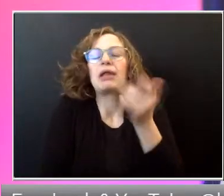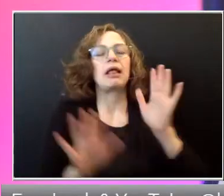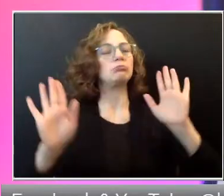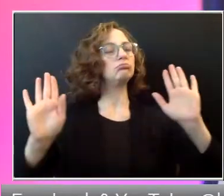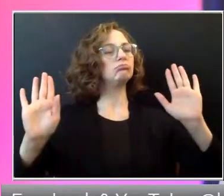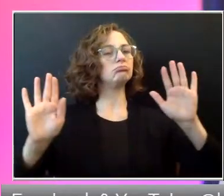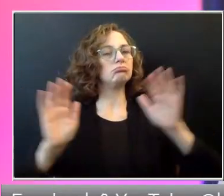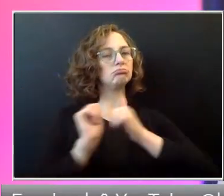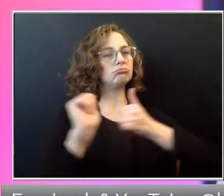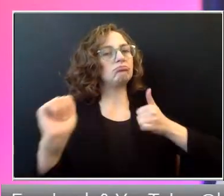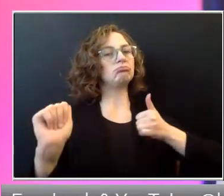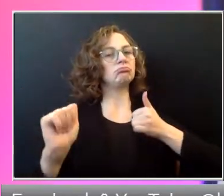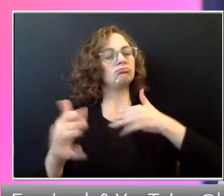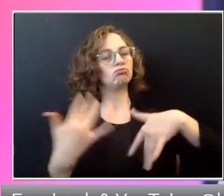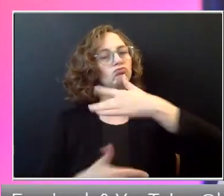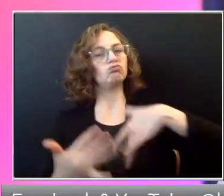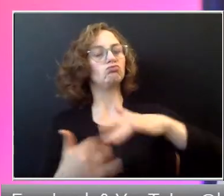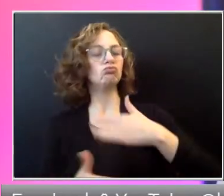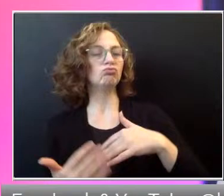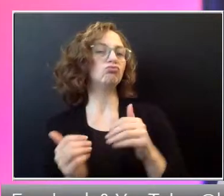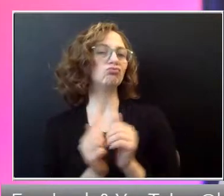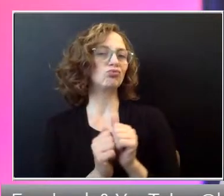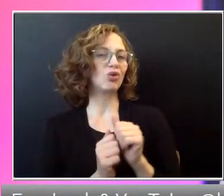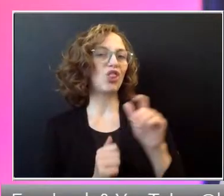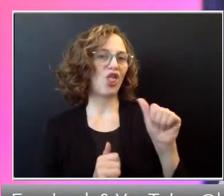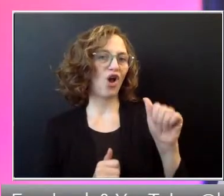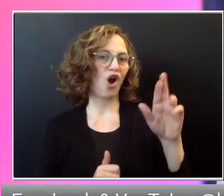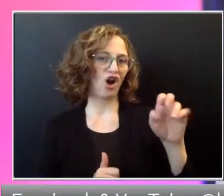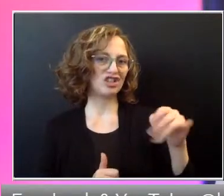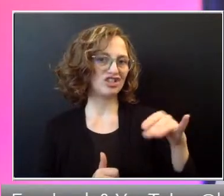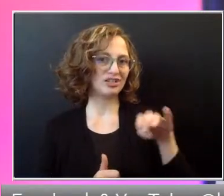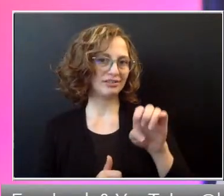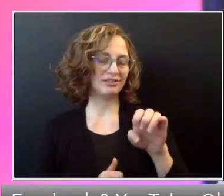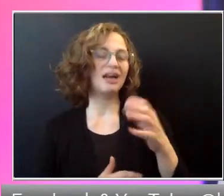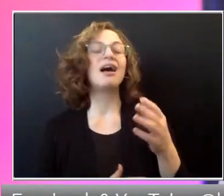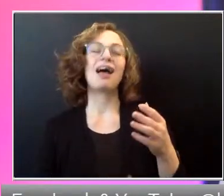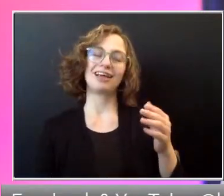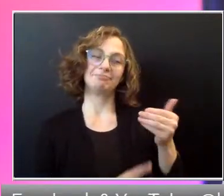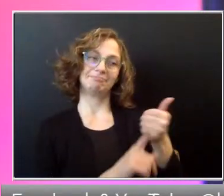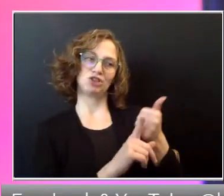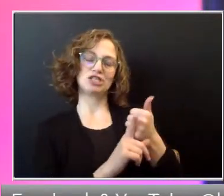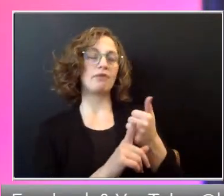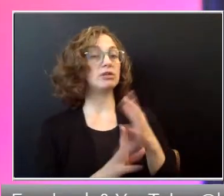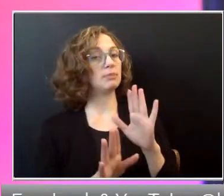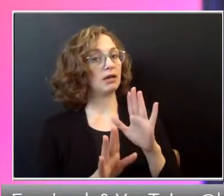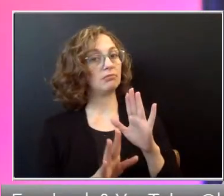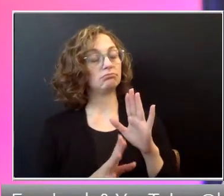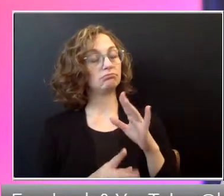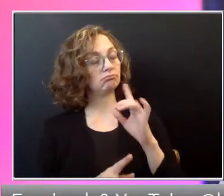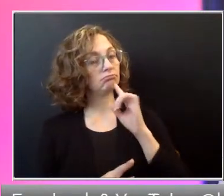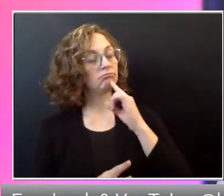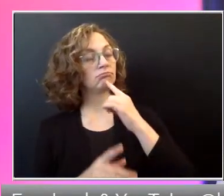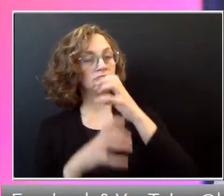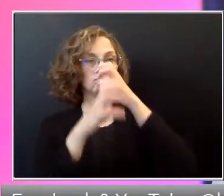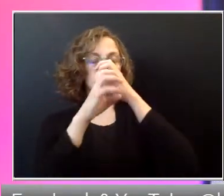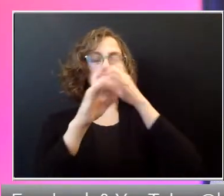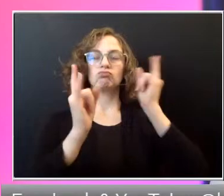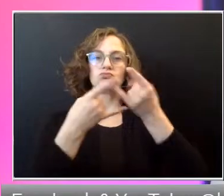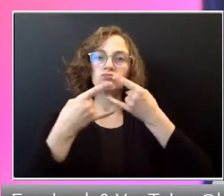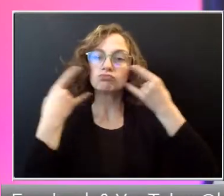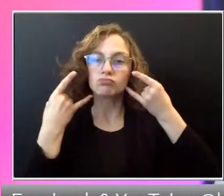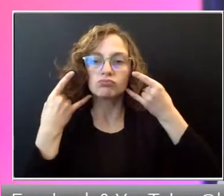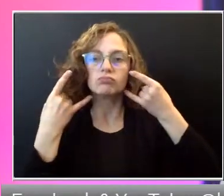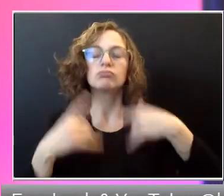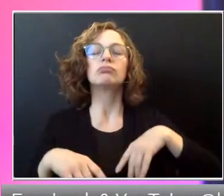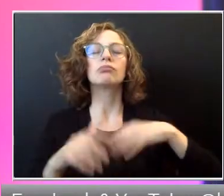very vigilant about being careful with her mask and staying out of high-risk situations. So